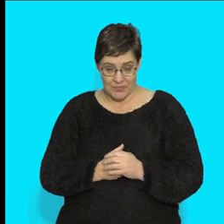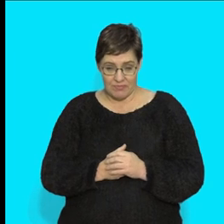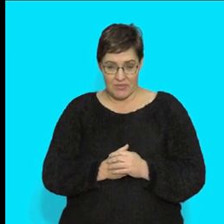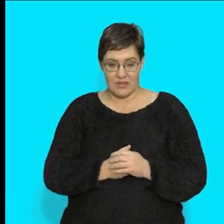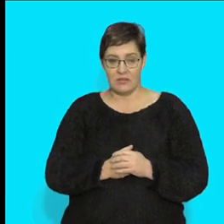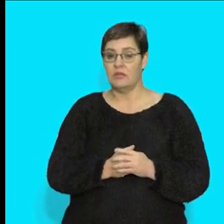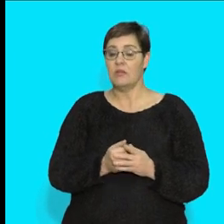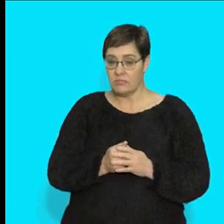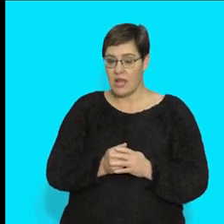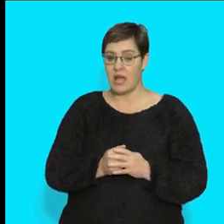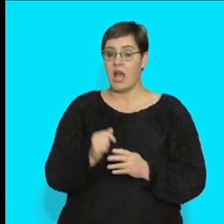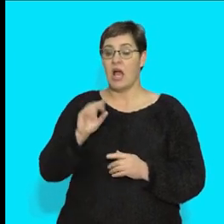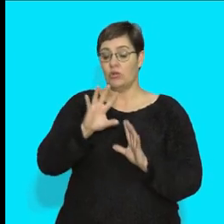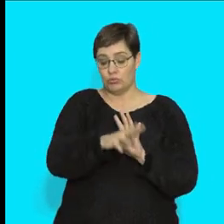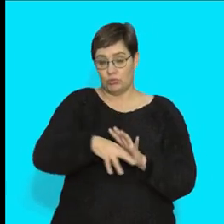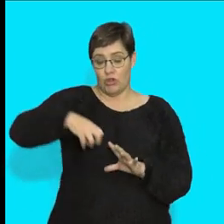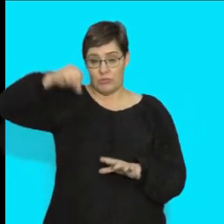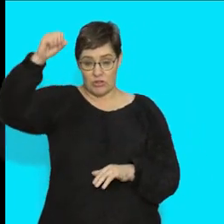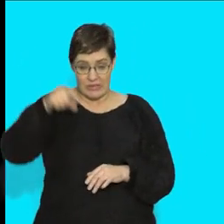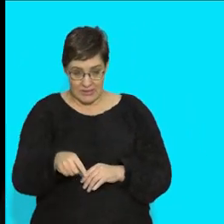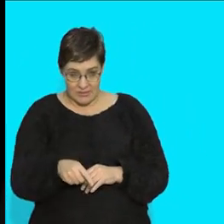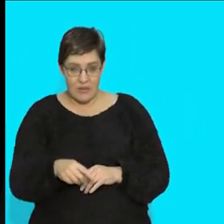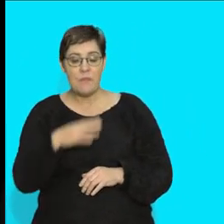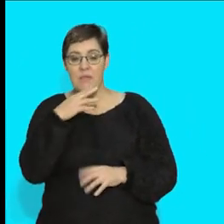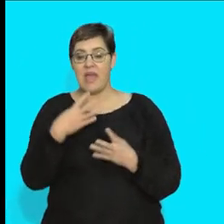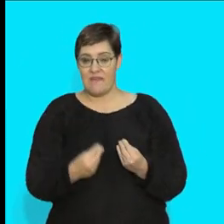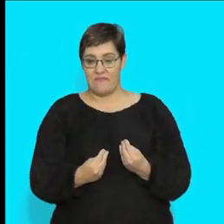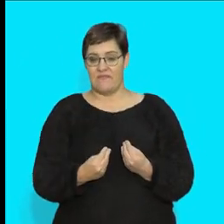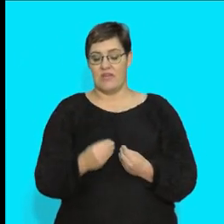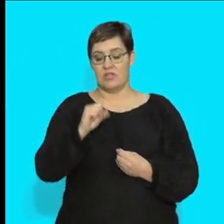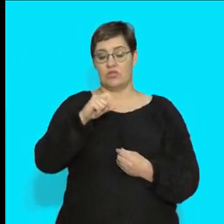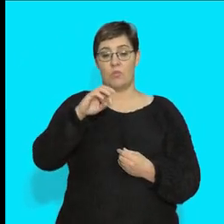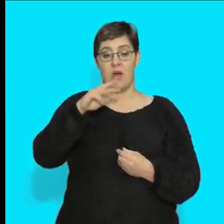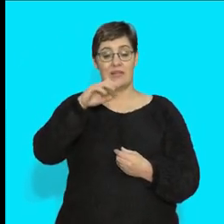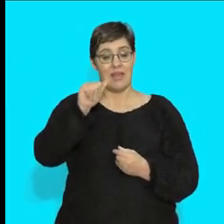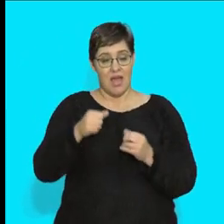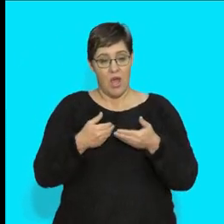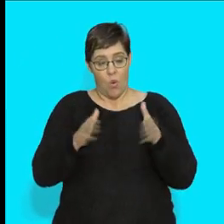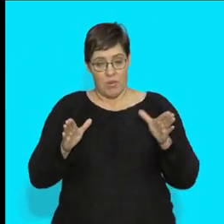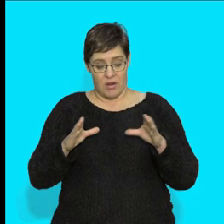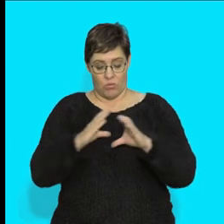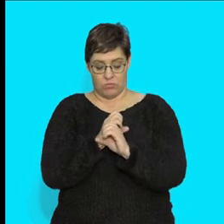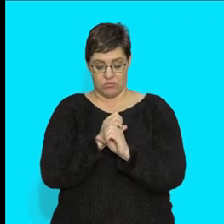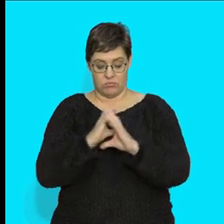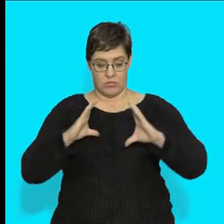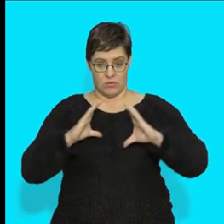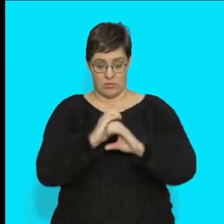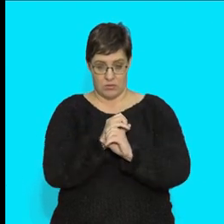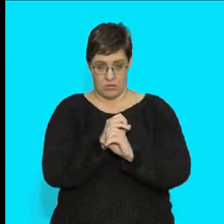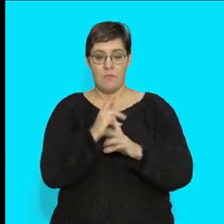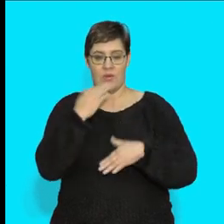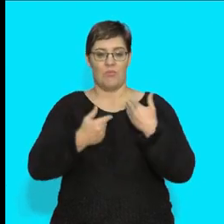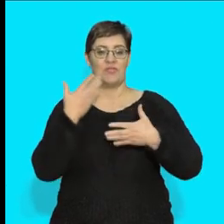to transpiration. What have we got? I've got my stomata again, and there the process is